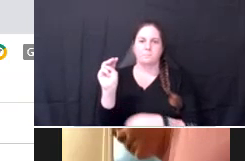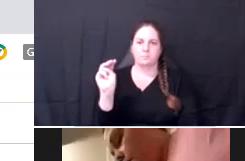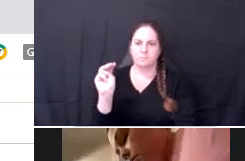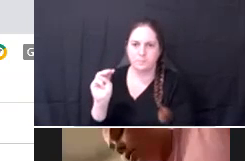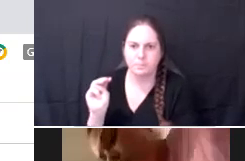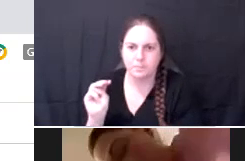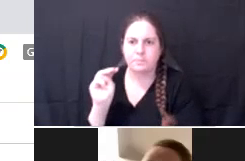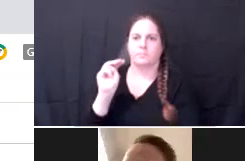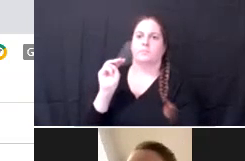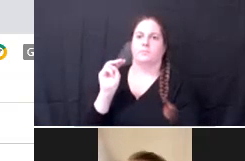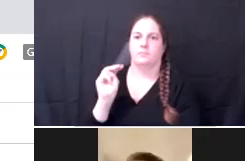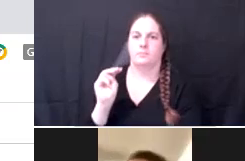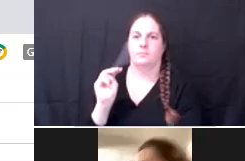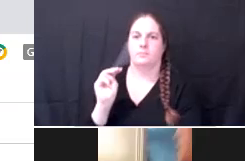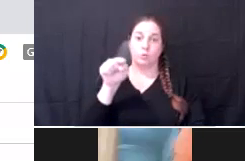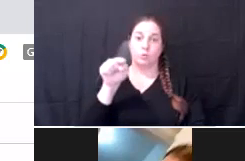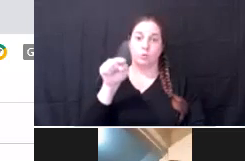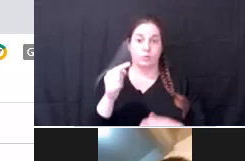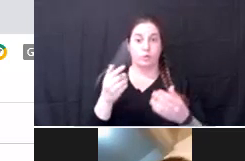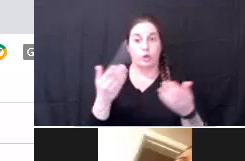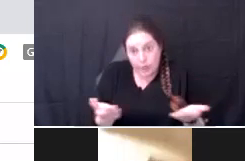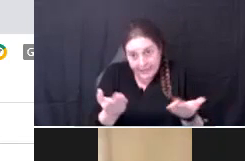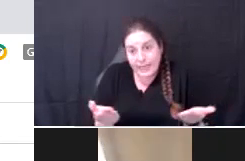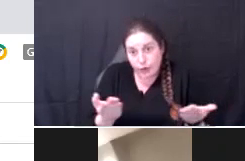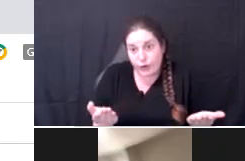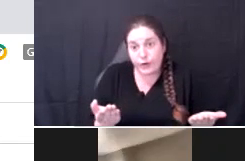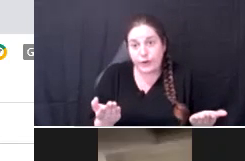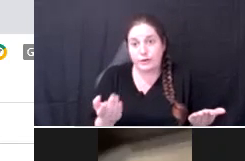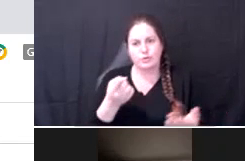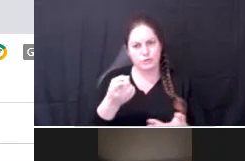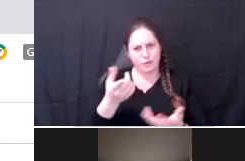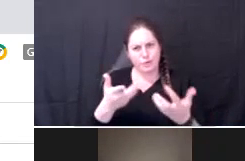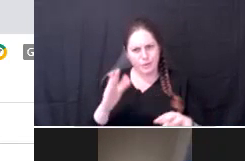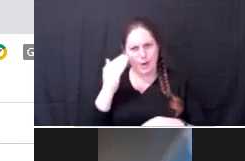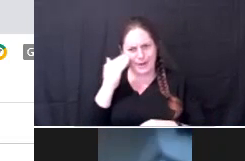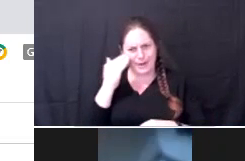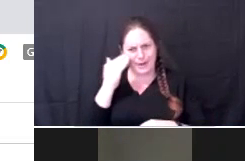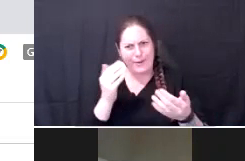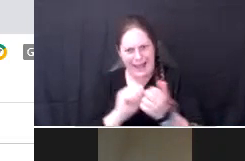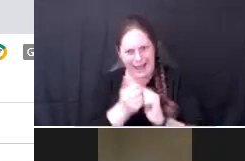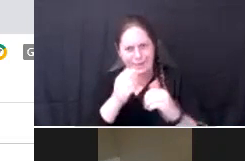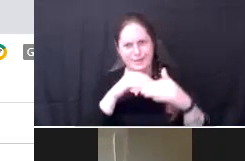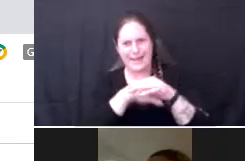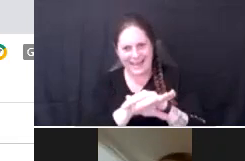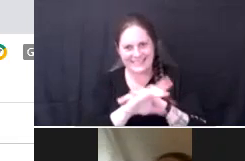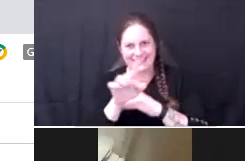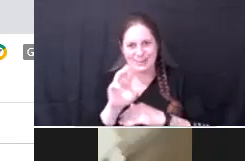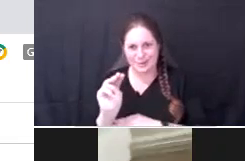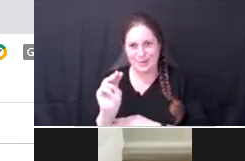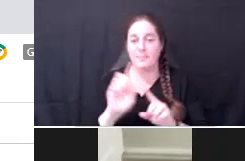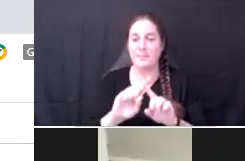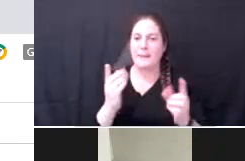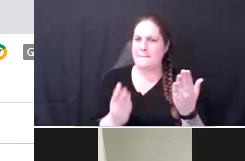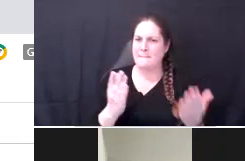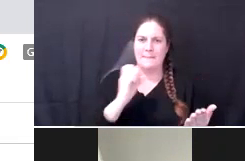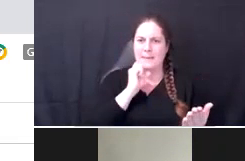you're here, so obviously for those of you who are here, you know how to get in, but for those people who might not be